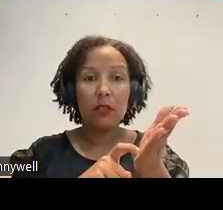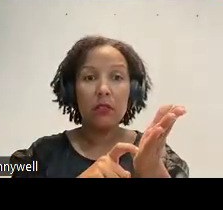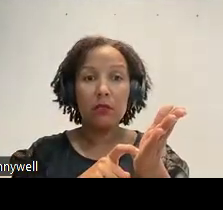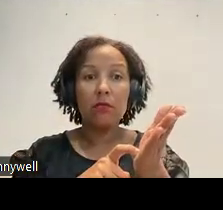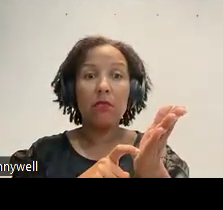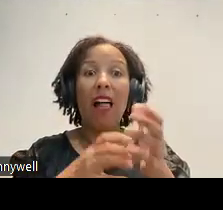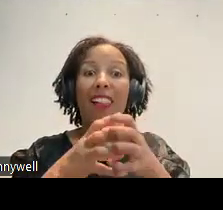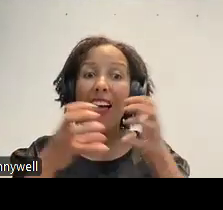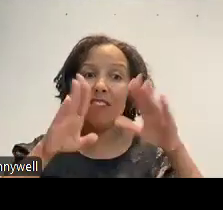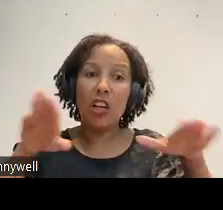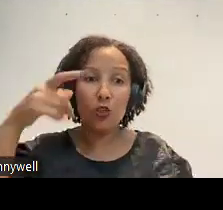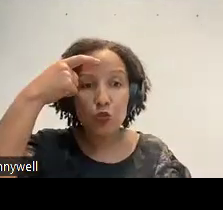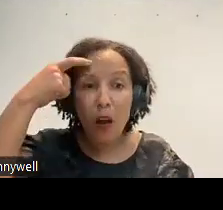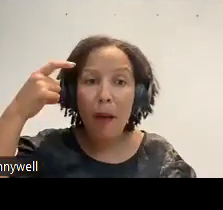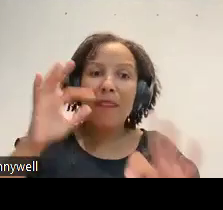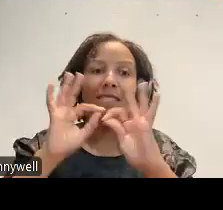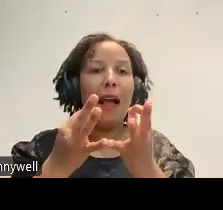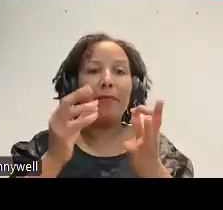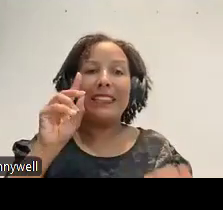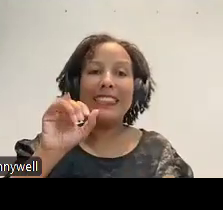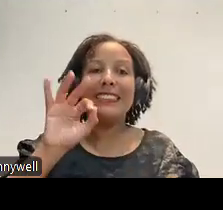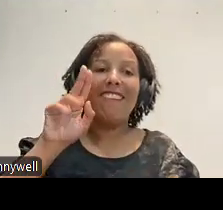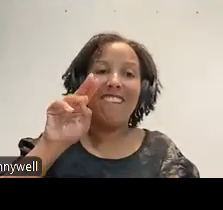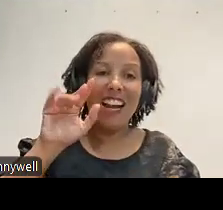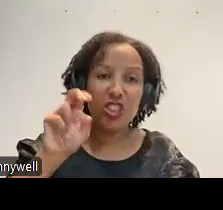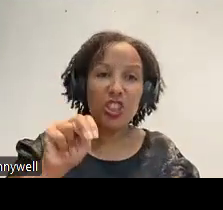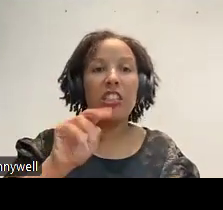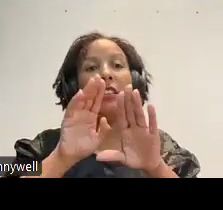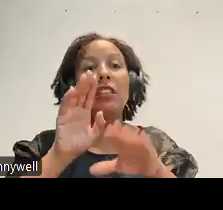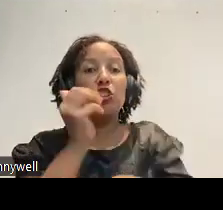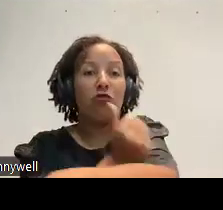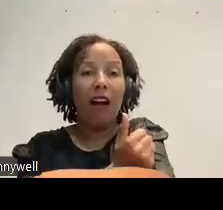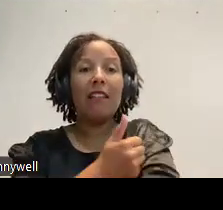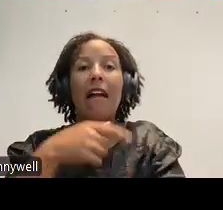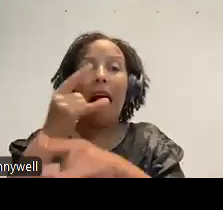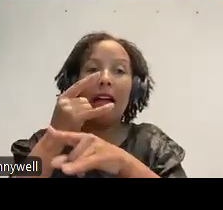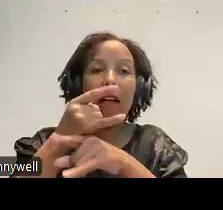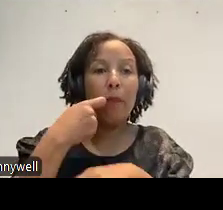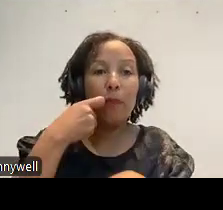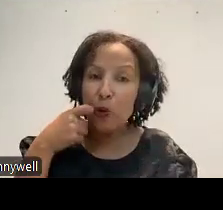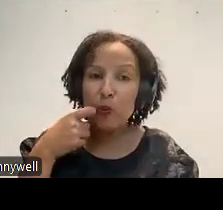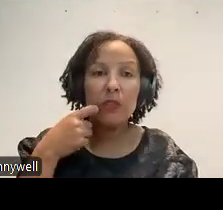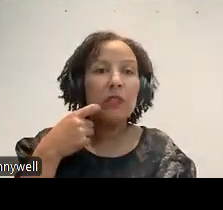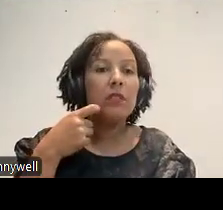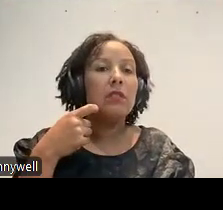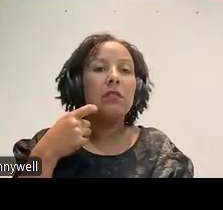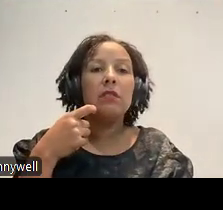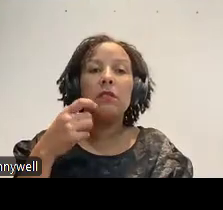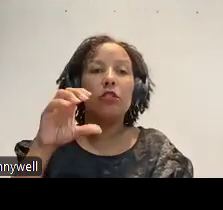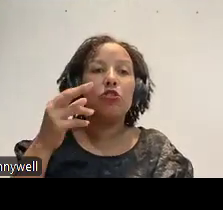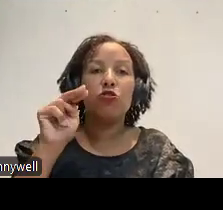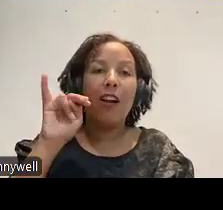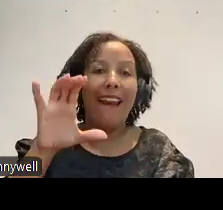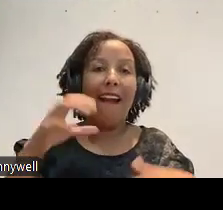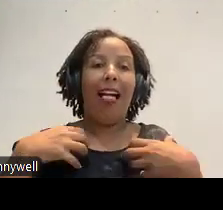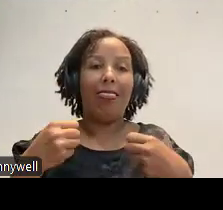trauma, family dysfunction, drug or alcohol abuse, homelessness, and chronic health issues. What I want everybody to take away from this slide